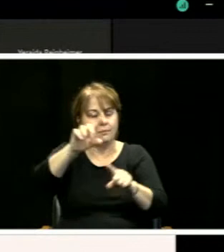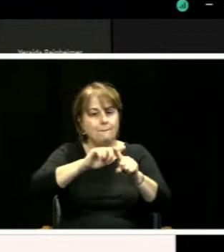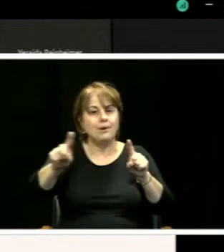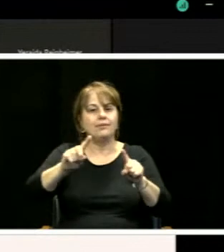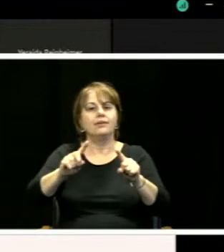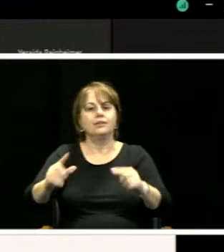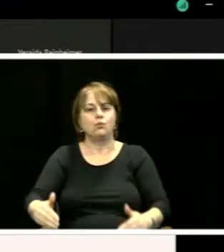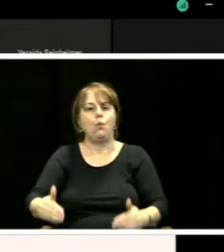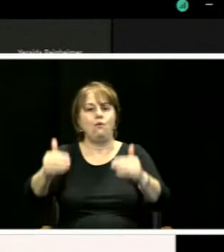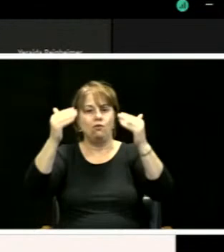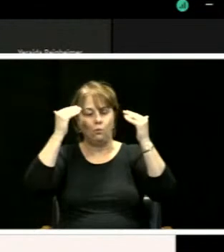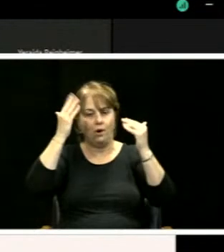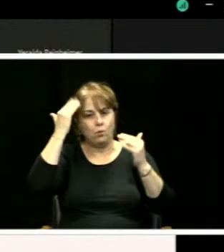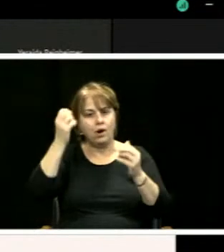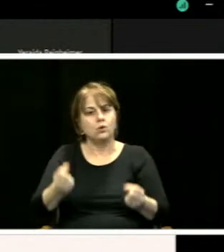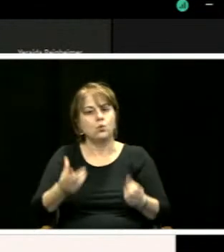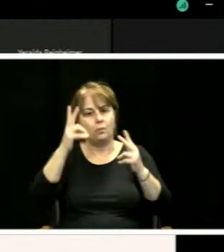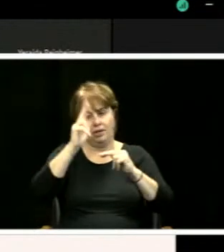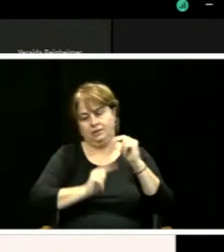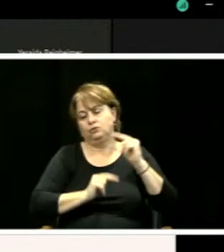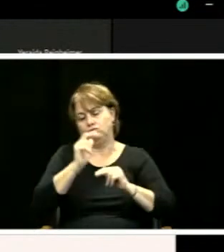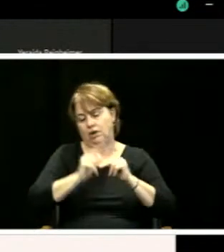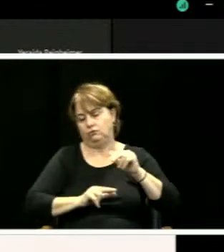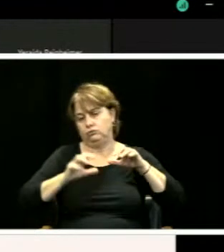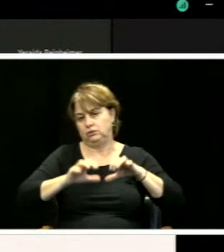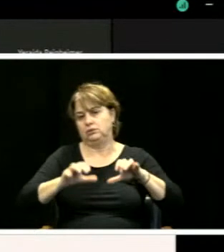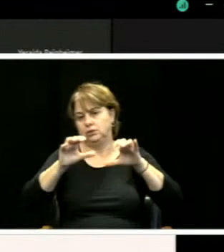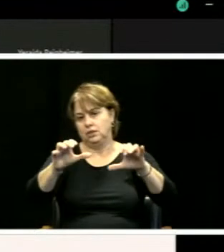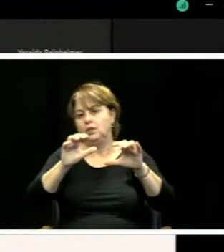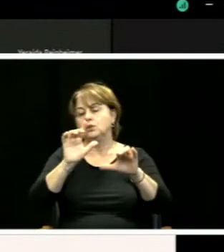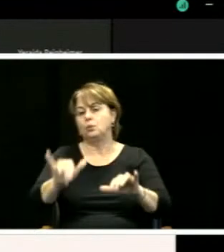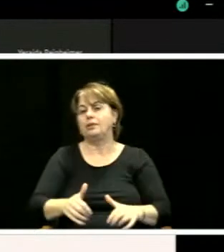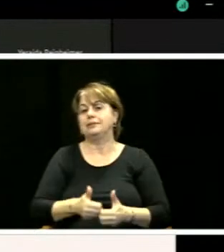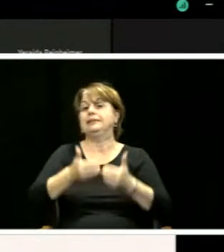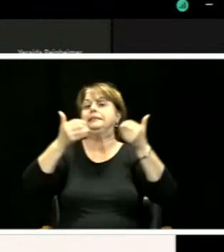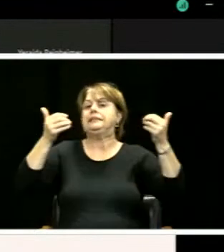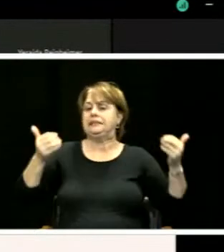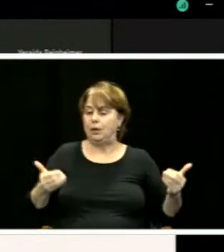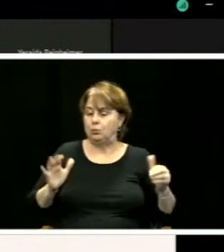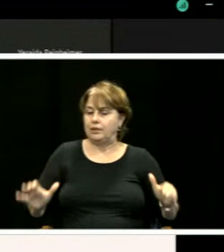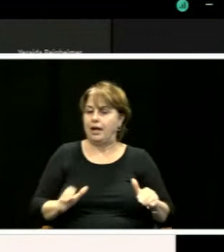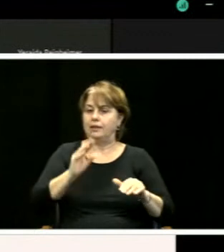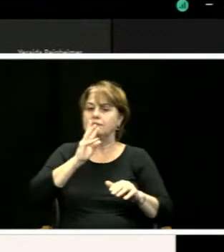overwhelm the sewer system and they cause it to surcharge, which is a separate act of flooding,